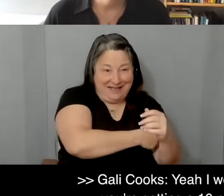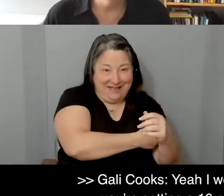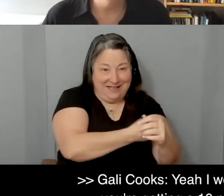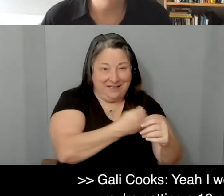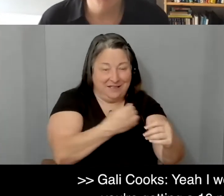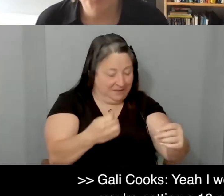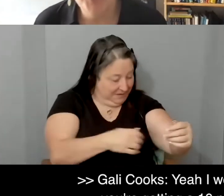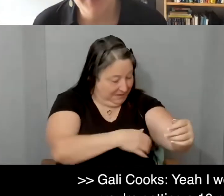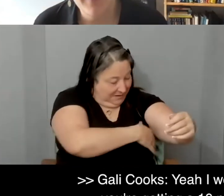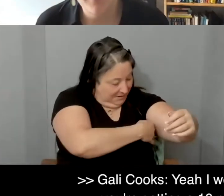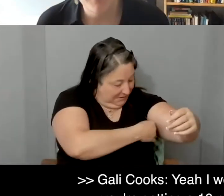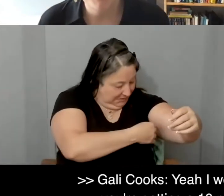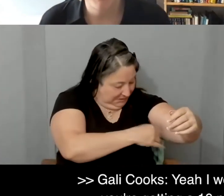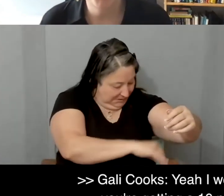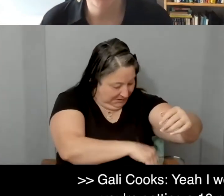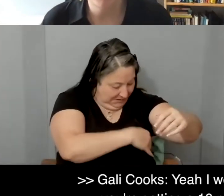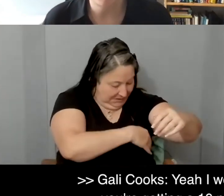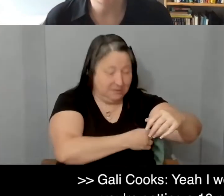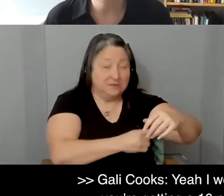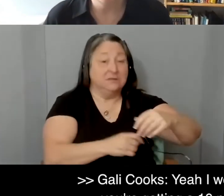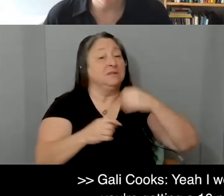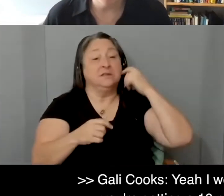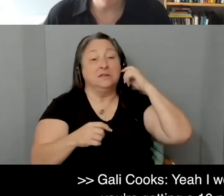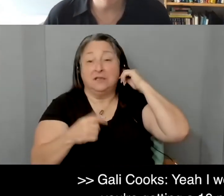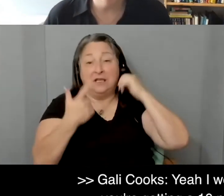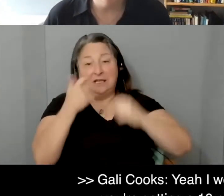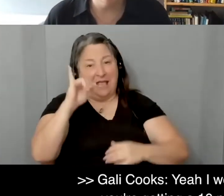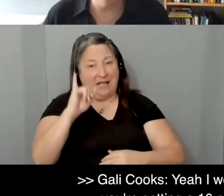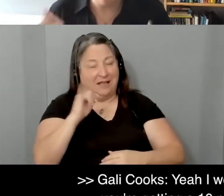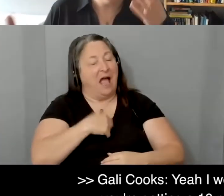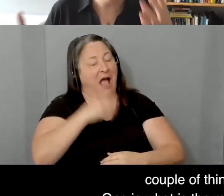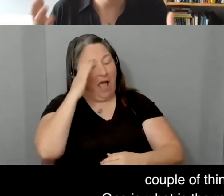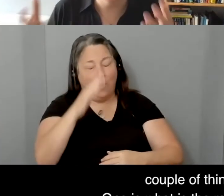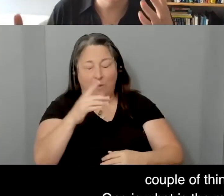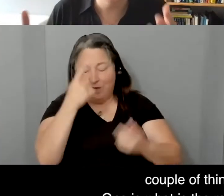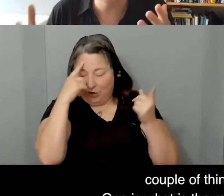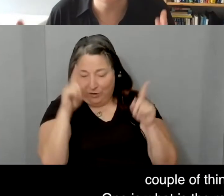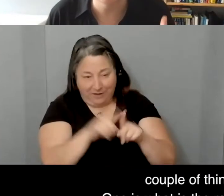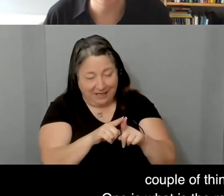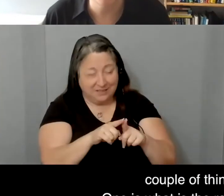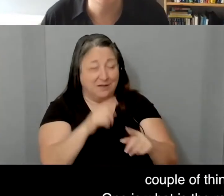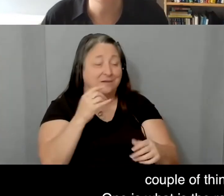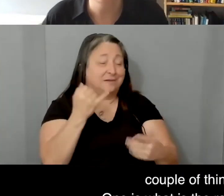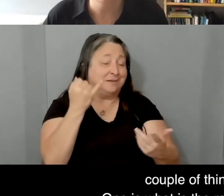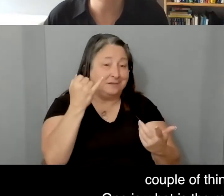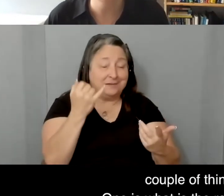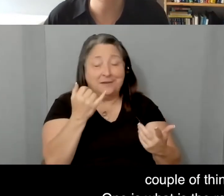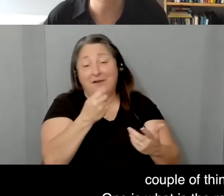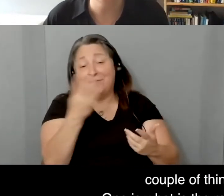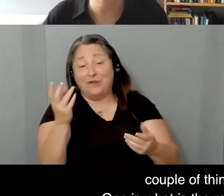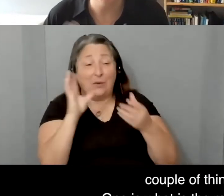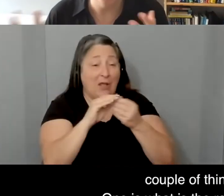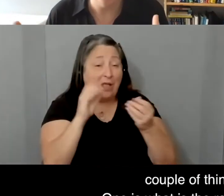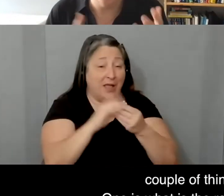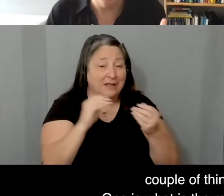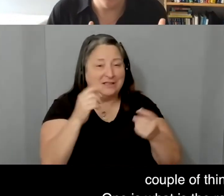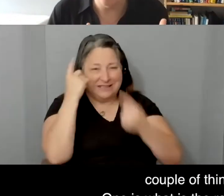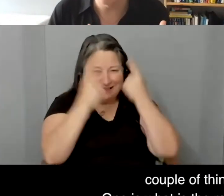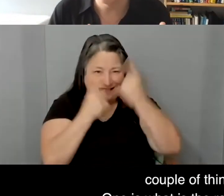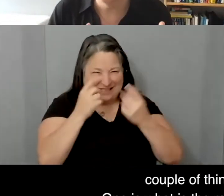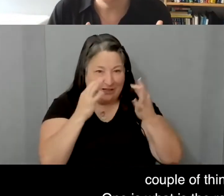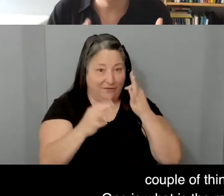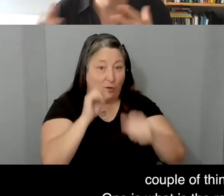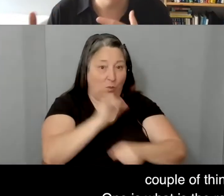that. And look, if you're getting a 10+ year itch, so there are a couple of things to consider there.